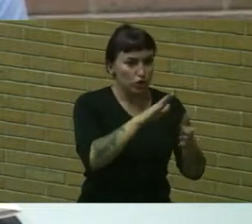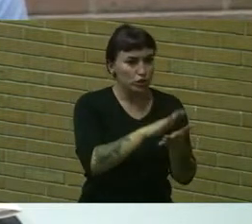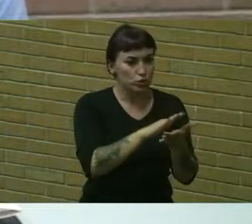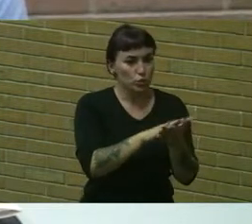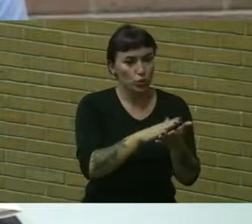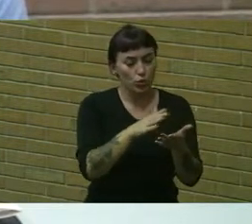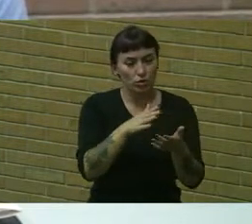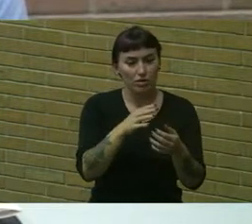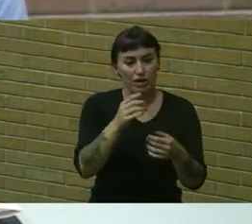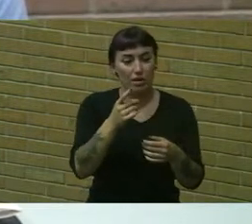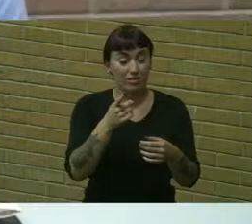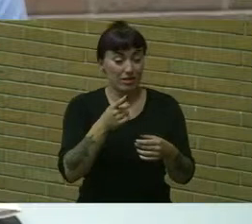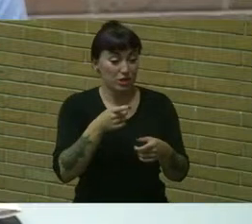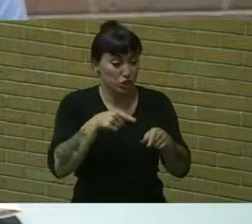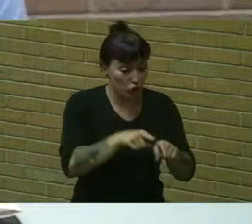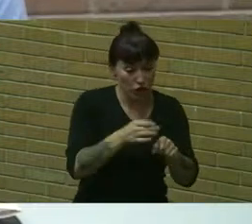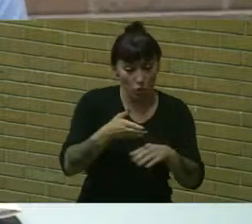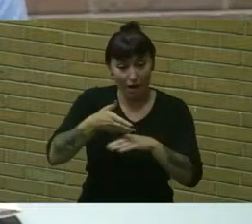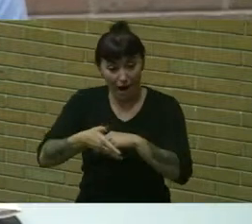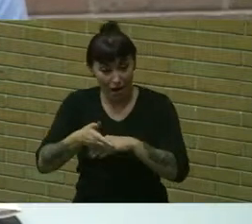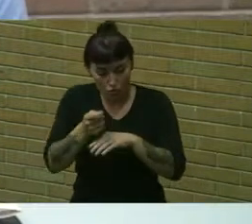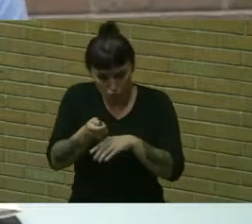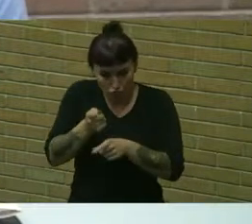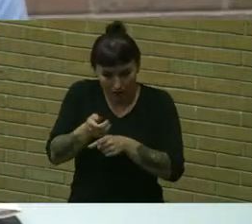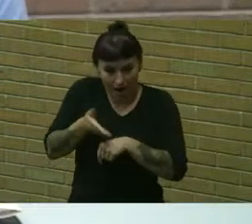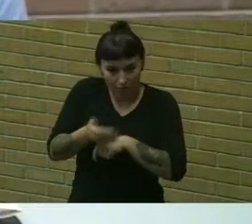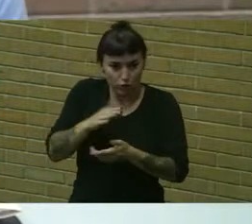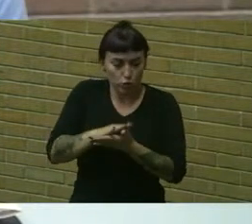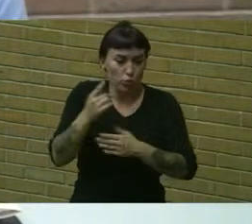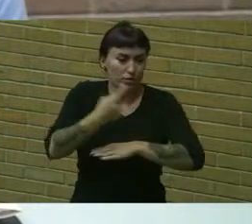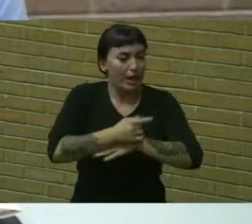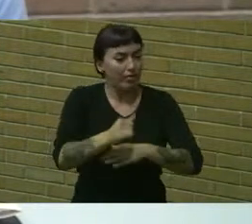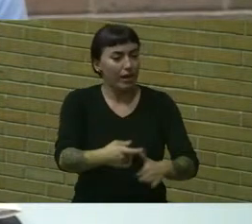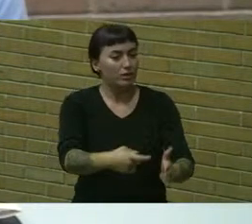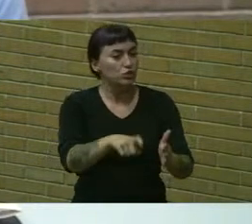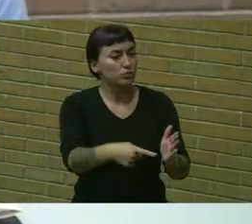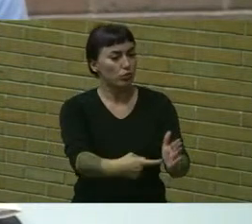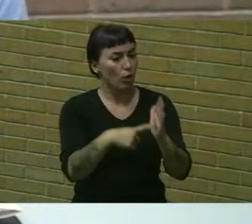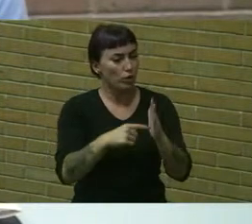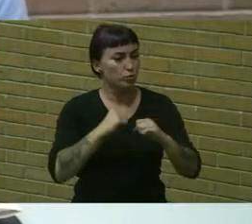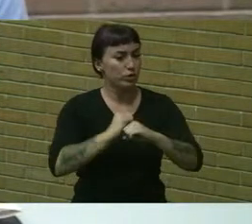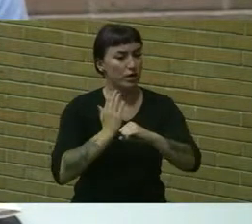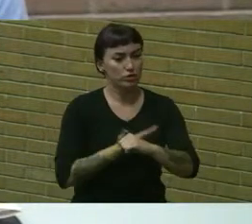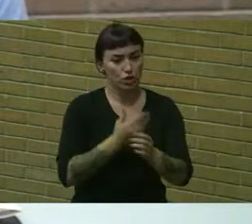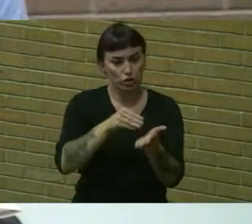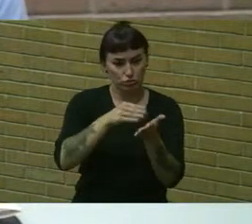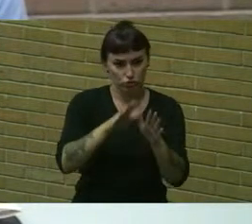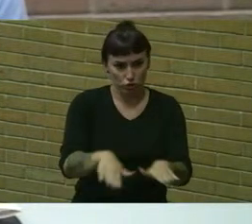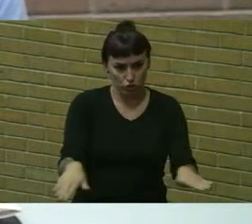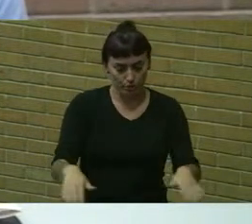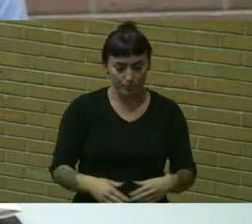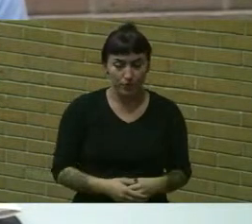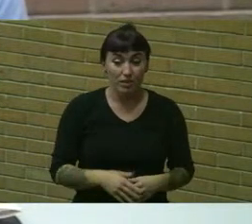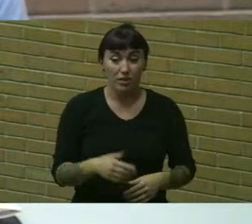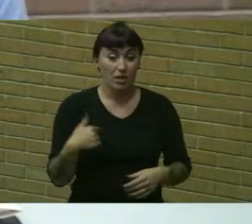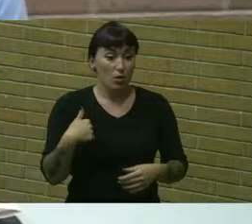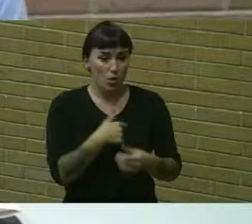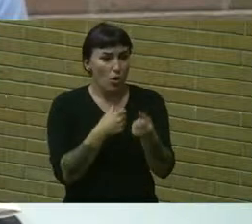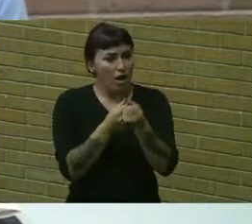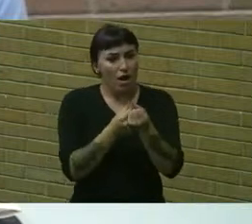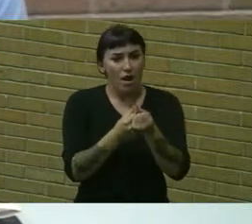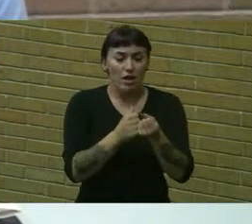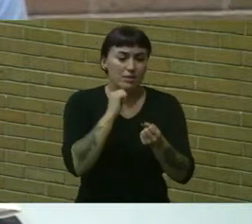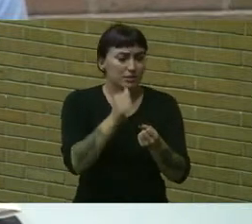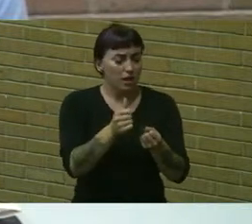and immediately after the school day is required to protect our children. What we are advocating does not violate